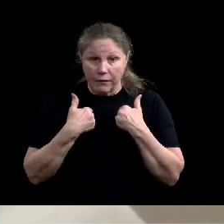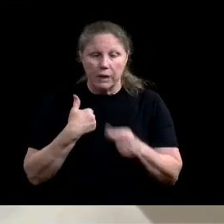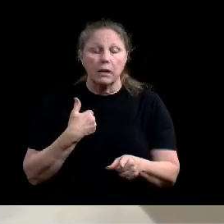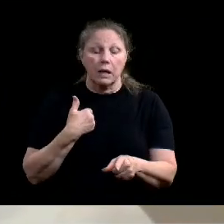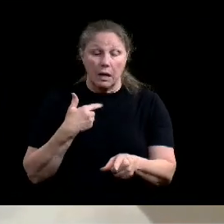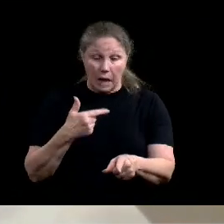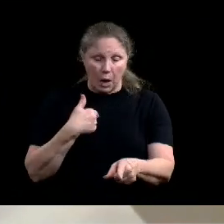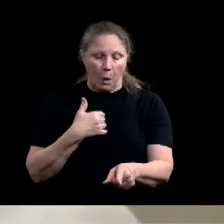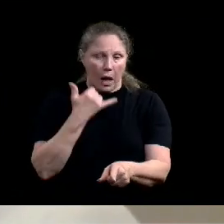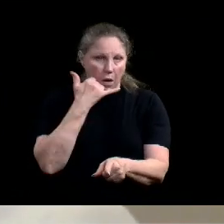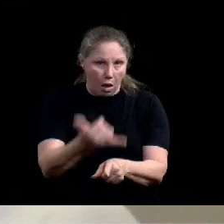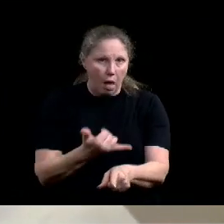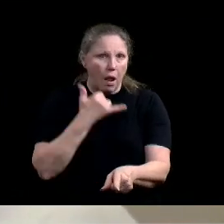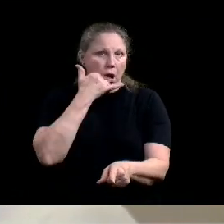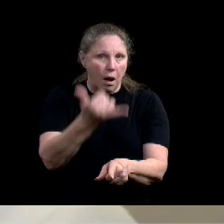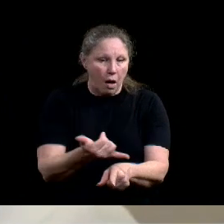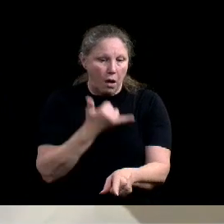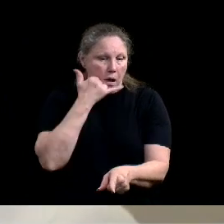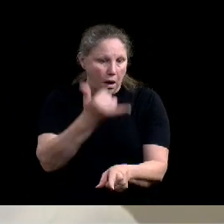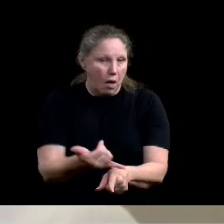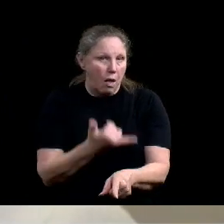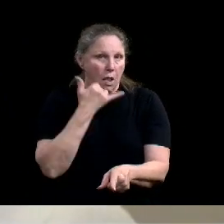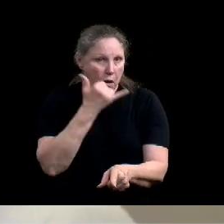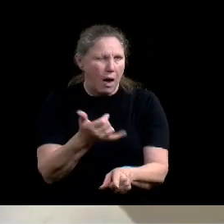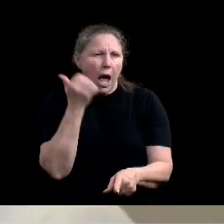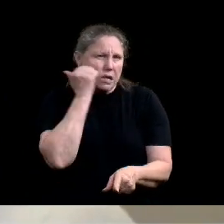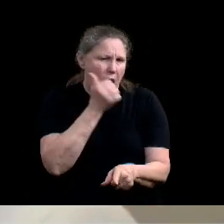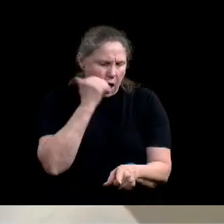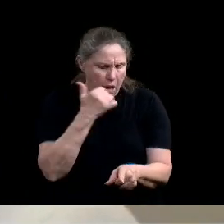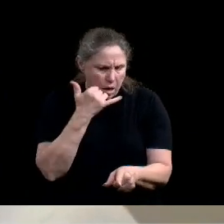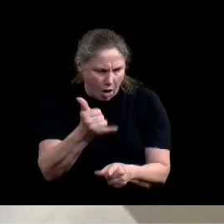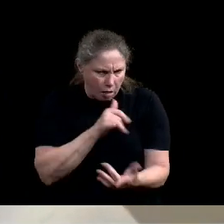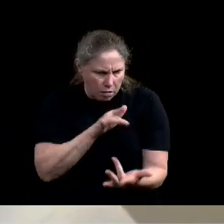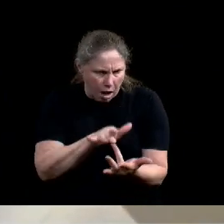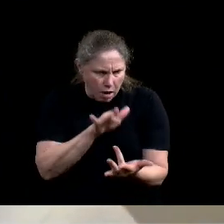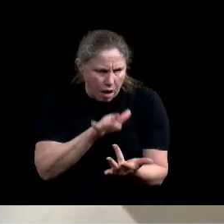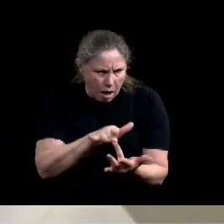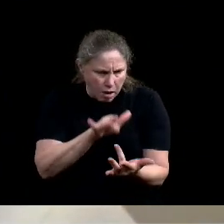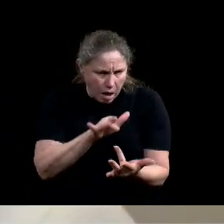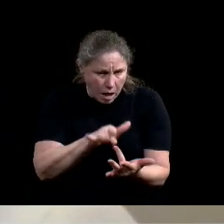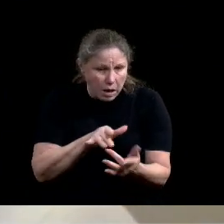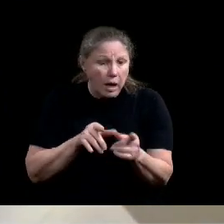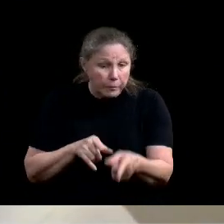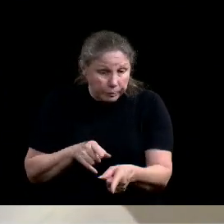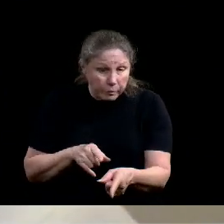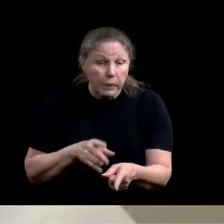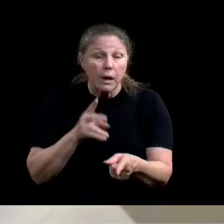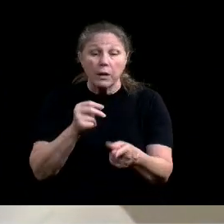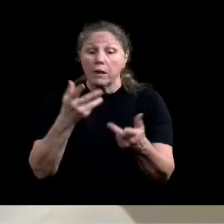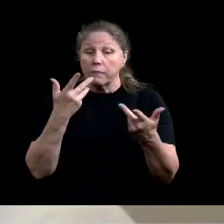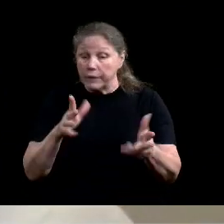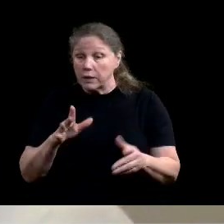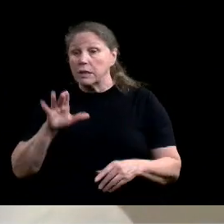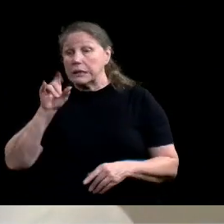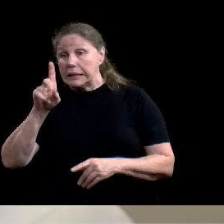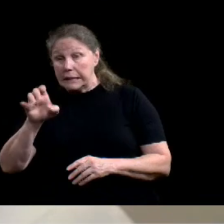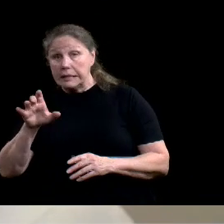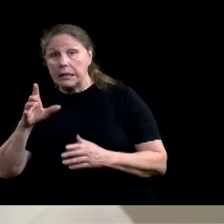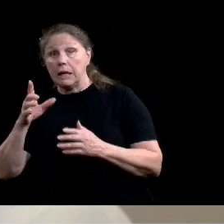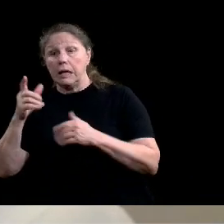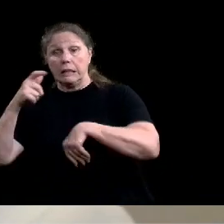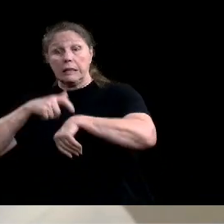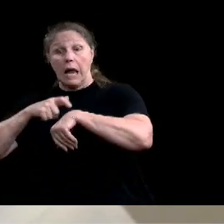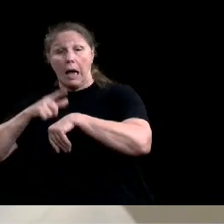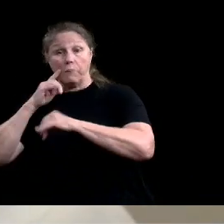for discontinuation of isolation. They call the close contacts for 14 days